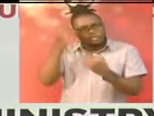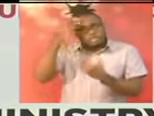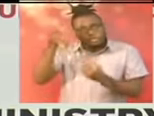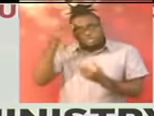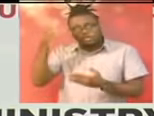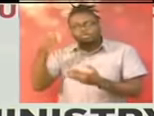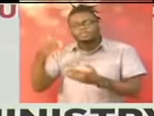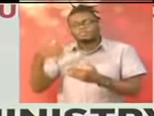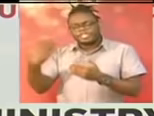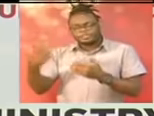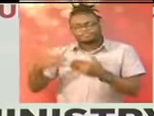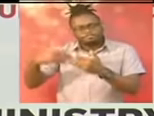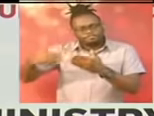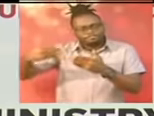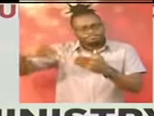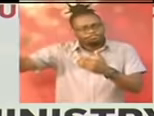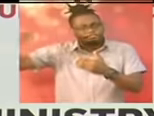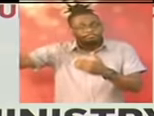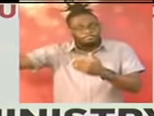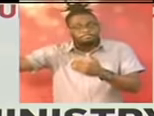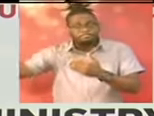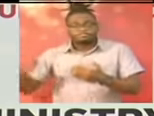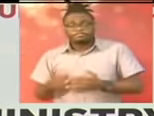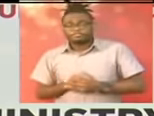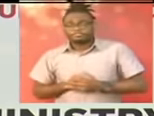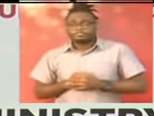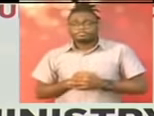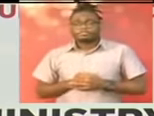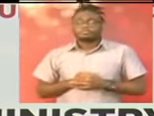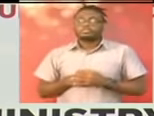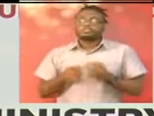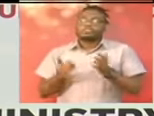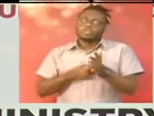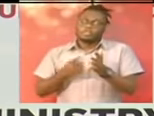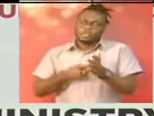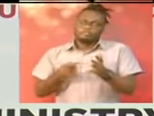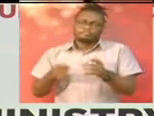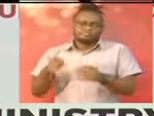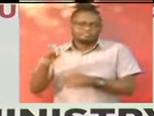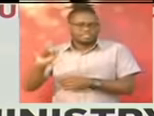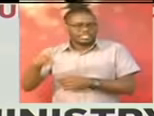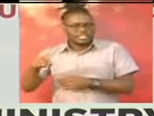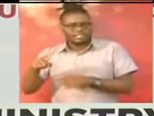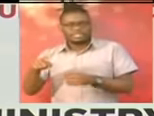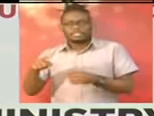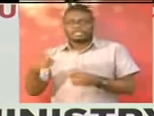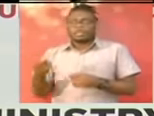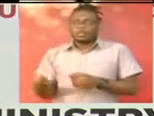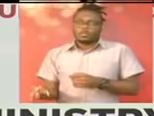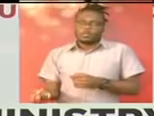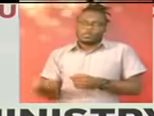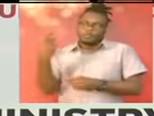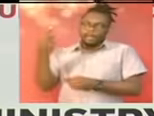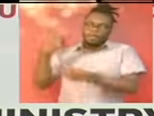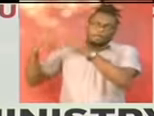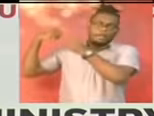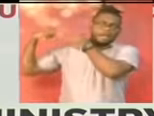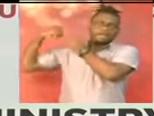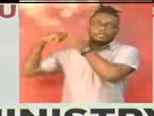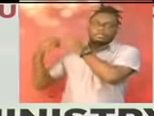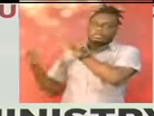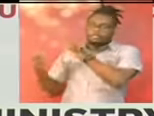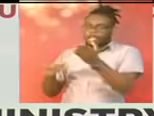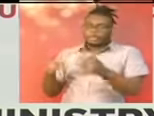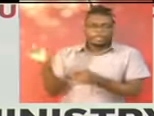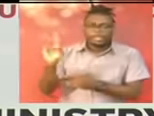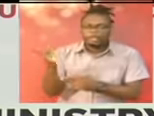Epi Division. So sometimes you have to go back and verify place of death, etc. And that constitutes the next update. So we're